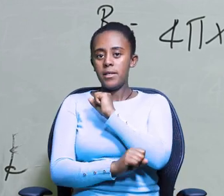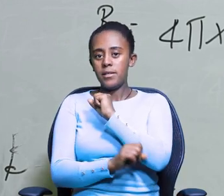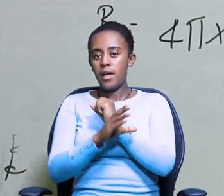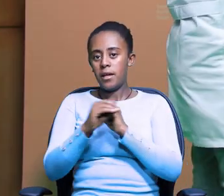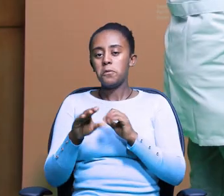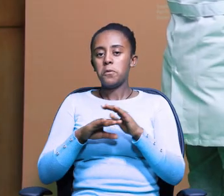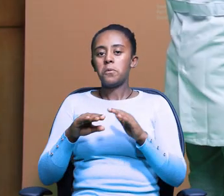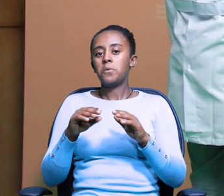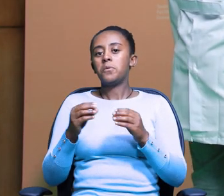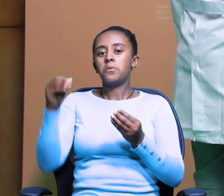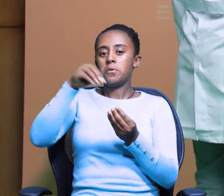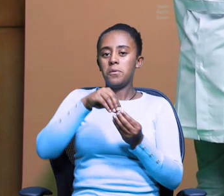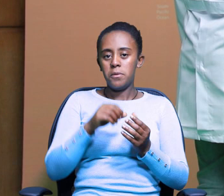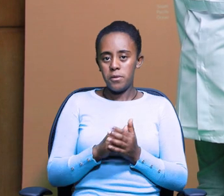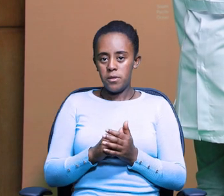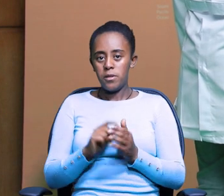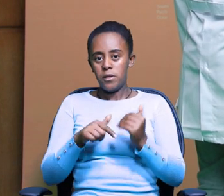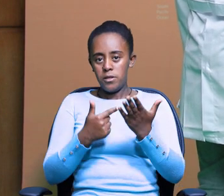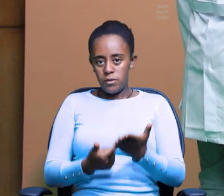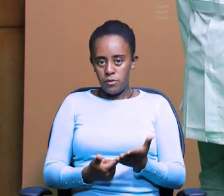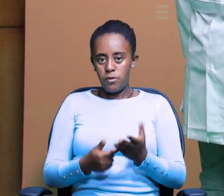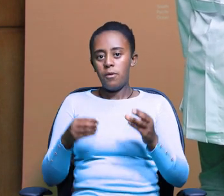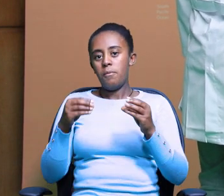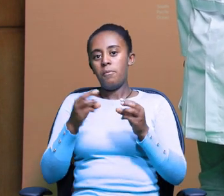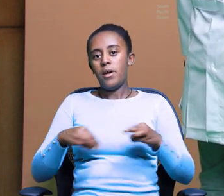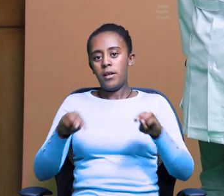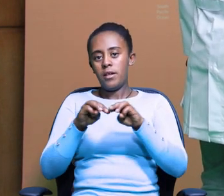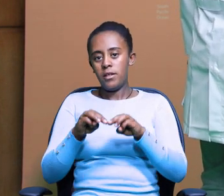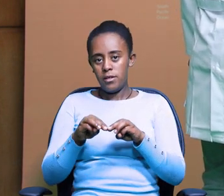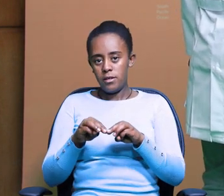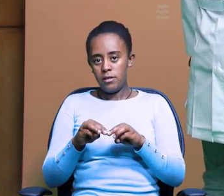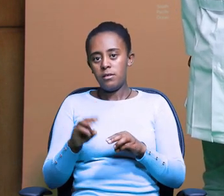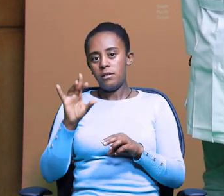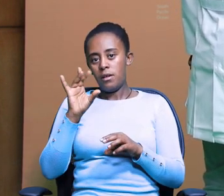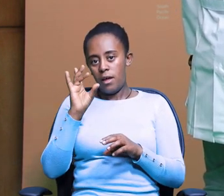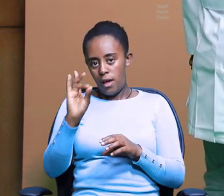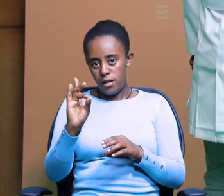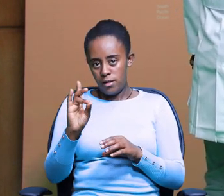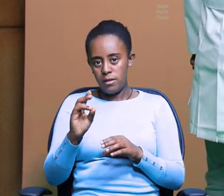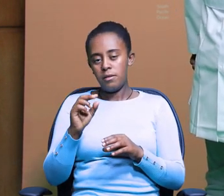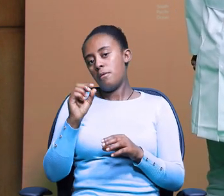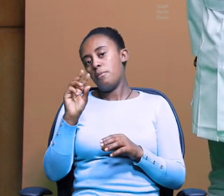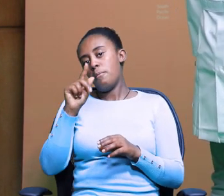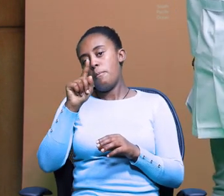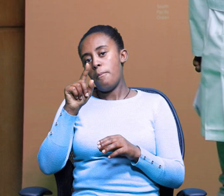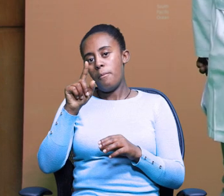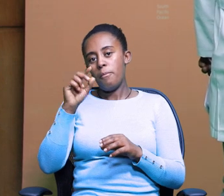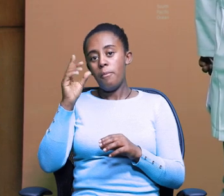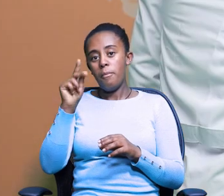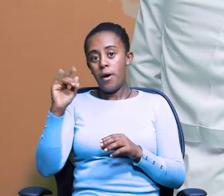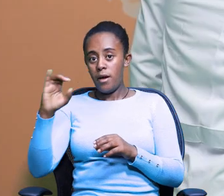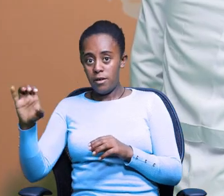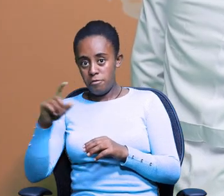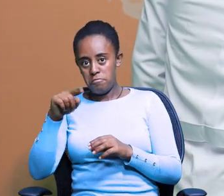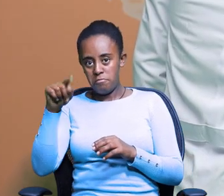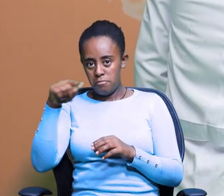exponents. Therefore, magnetic field is equal to 4 times Z is 8 pi times 10 to the power of